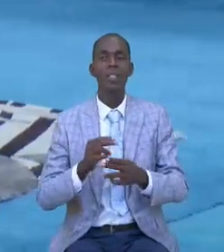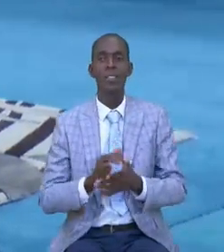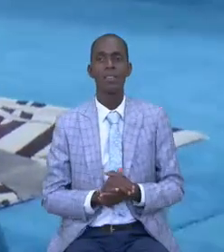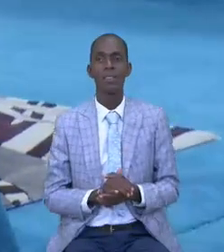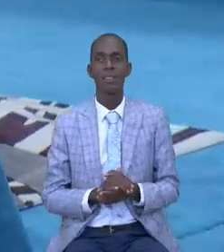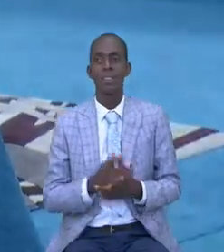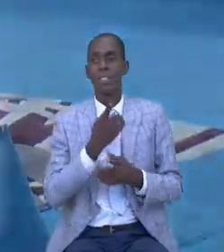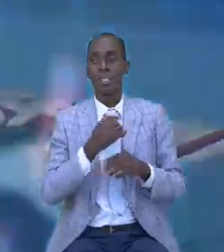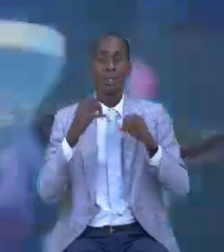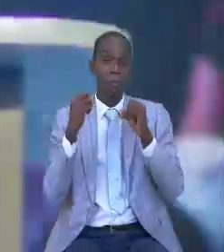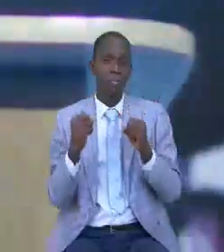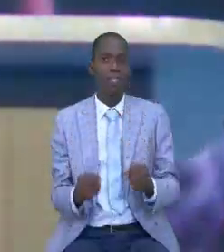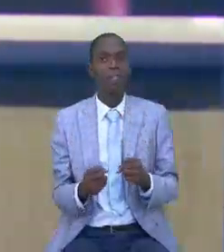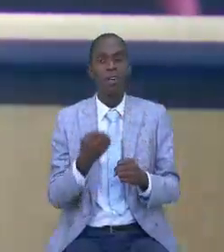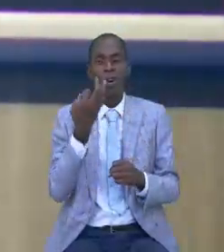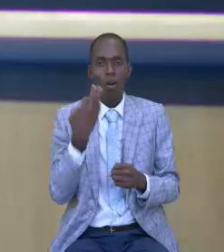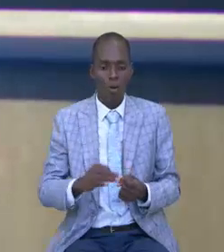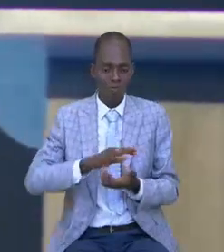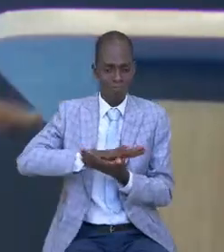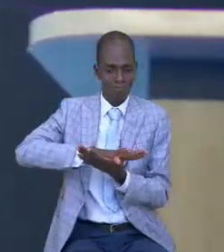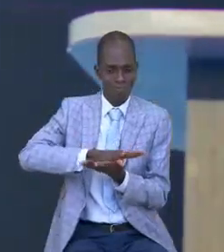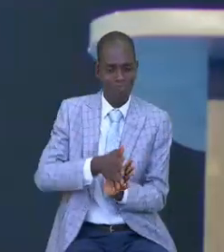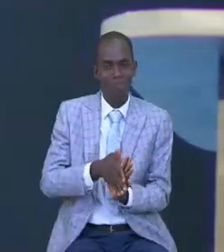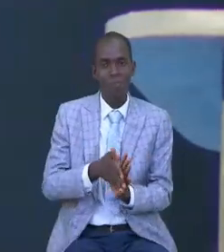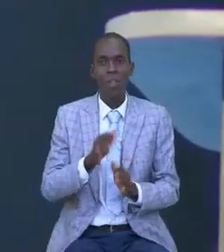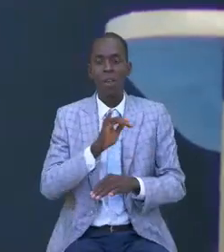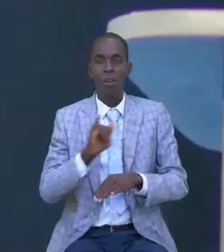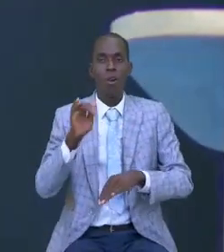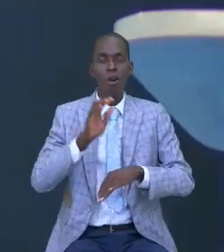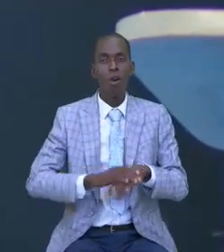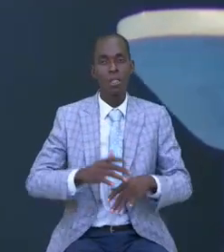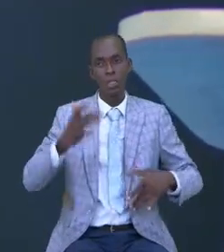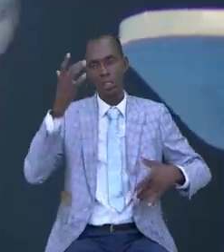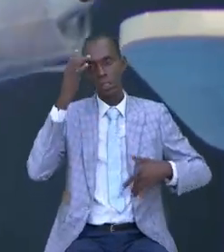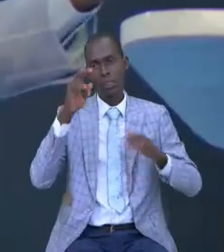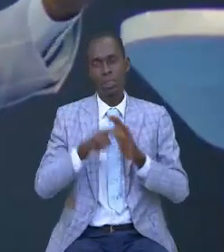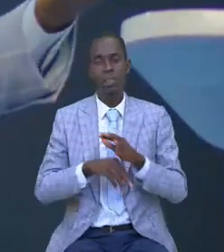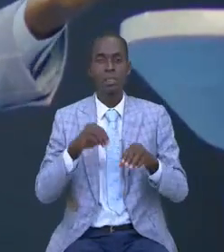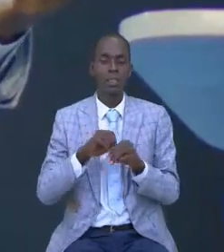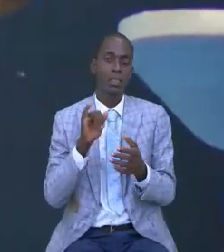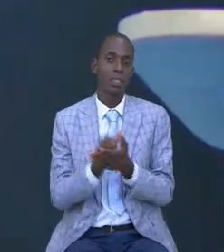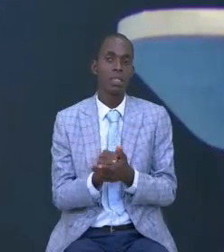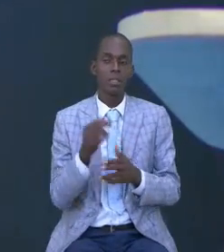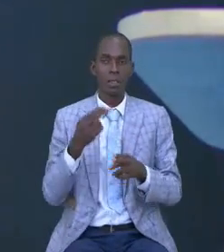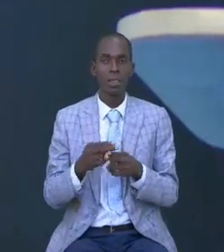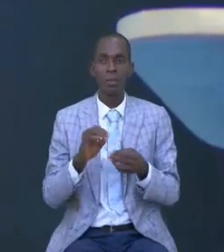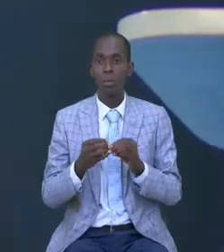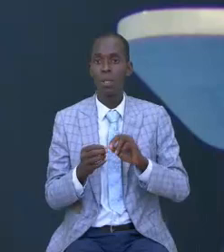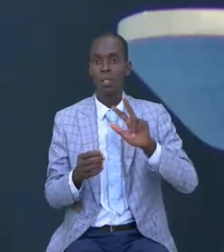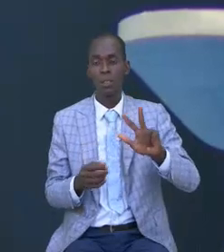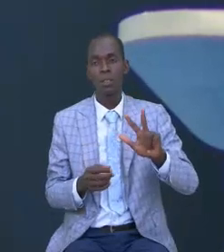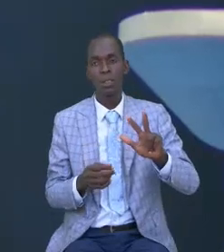The power of trampling on sicknesses in that name. Number three, is